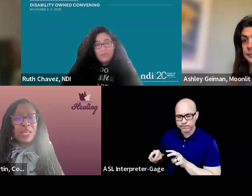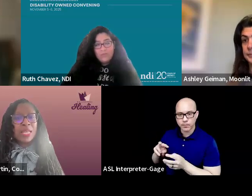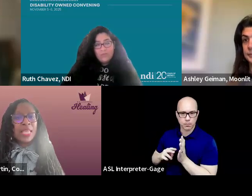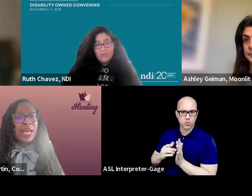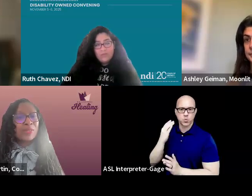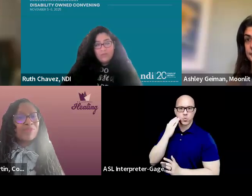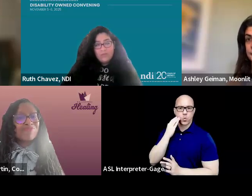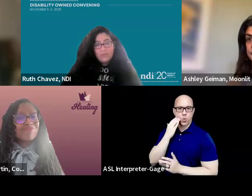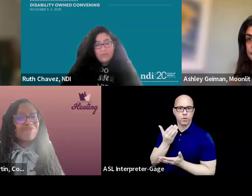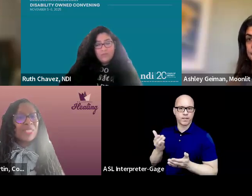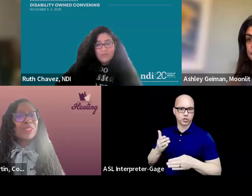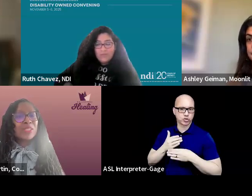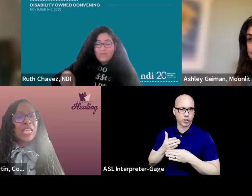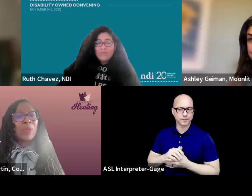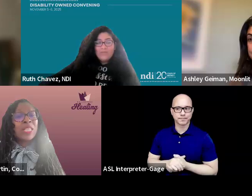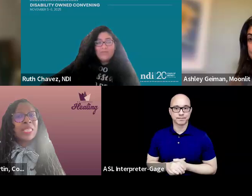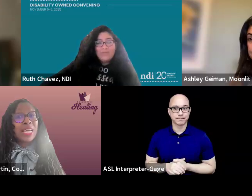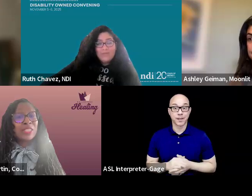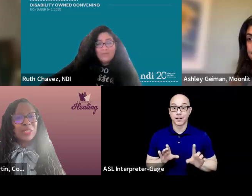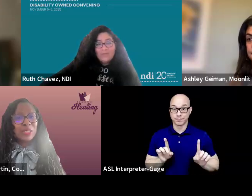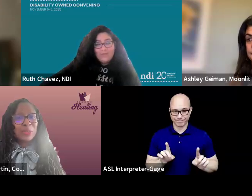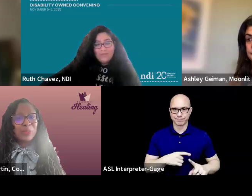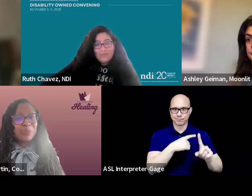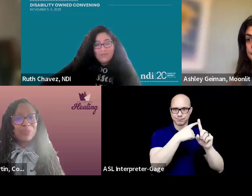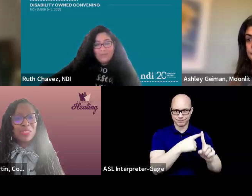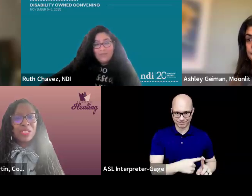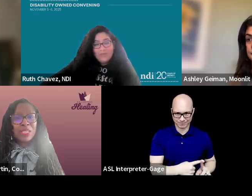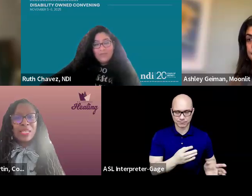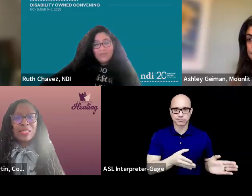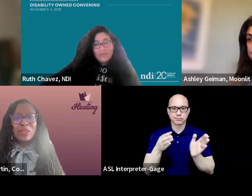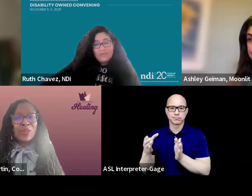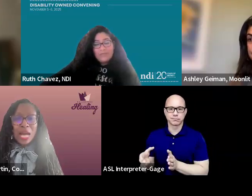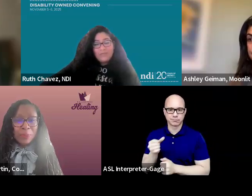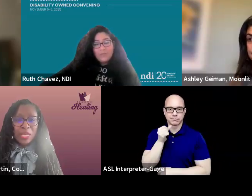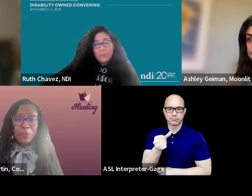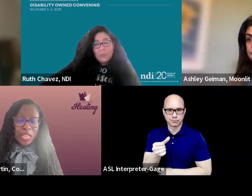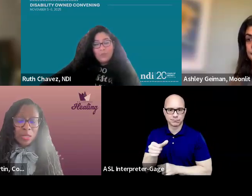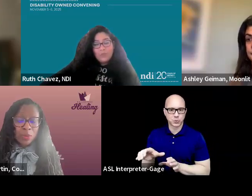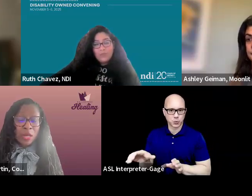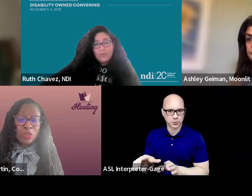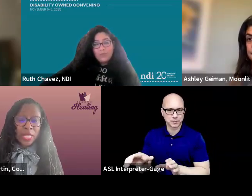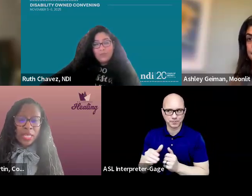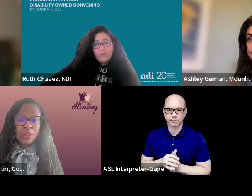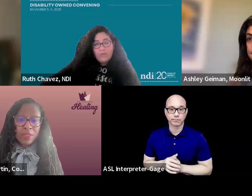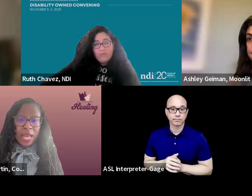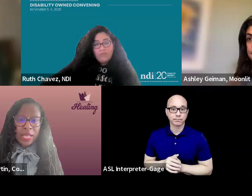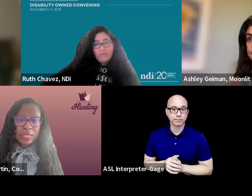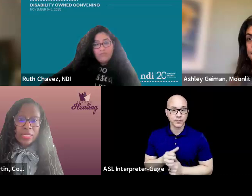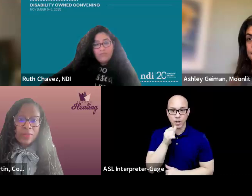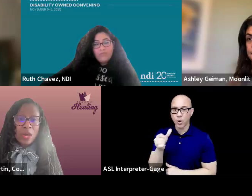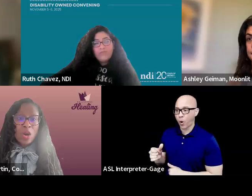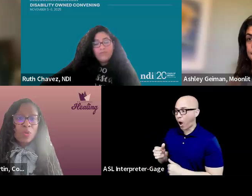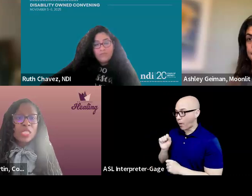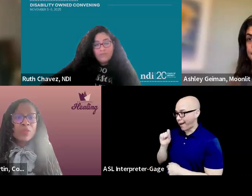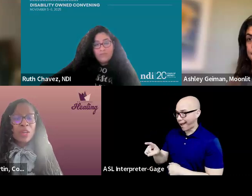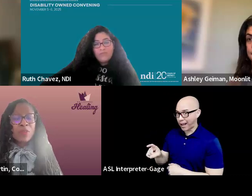share. Now, let's look at what not to do. Don't copy and paste without checking the